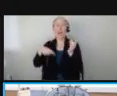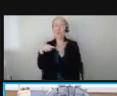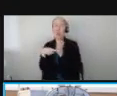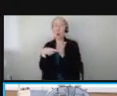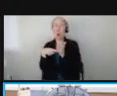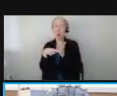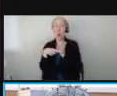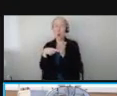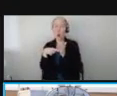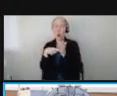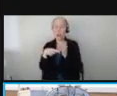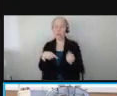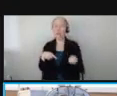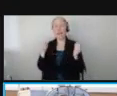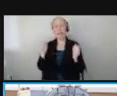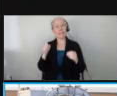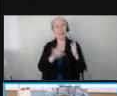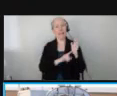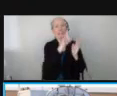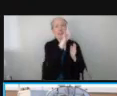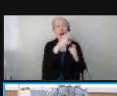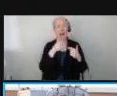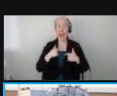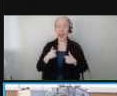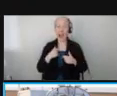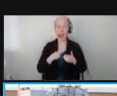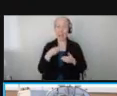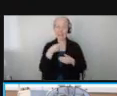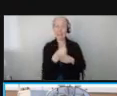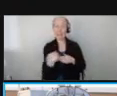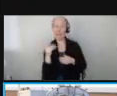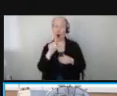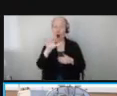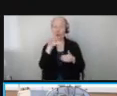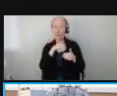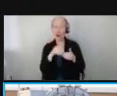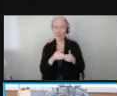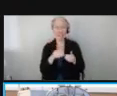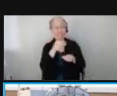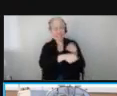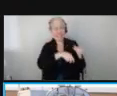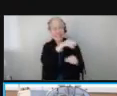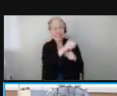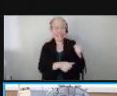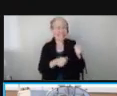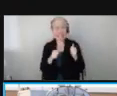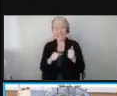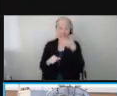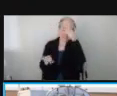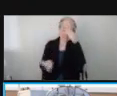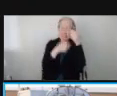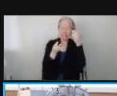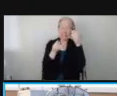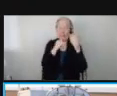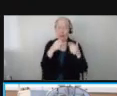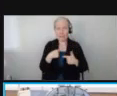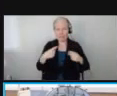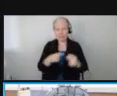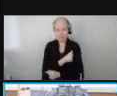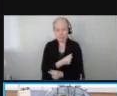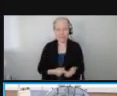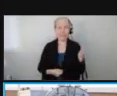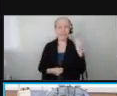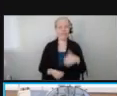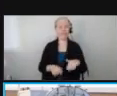myself and didn't win, but at least I had a chance to try. SpaceX is preparing their Dear Moon flight, which is going to circumnavigate the moon. They